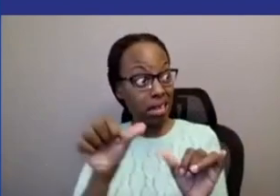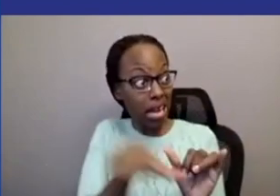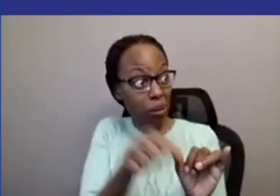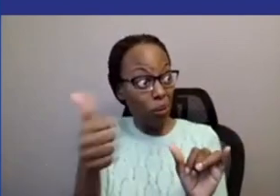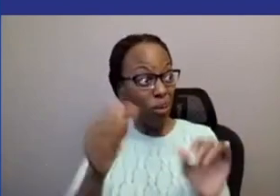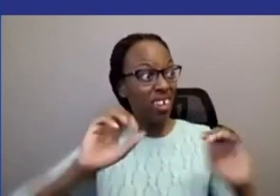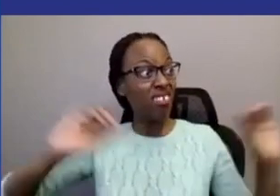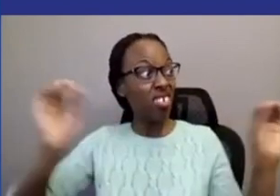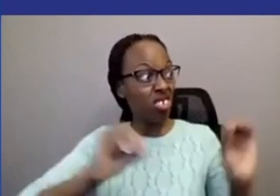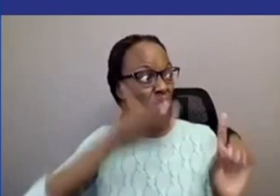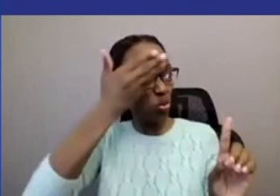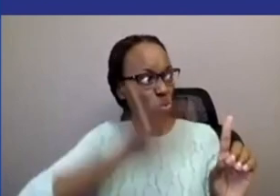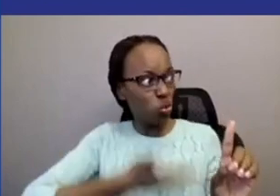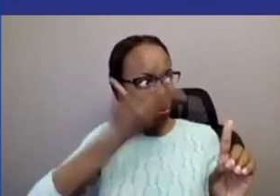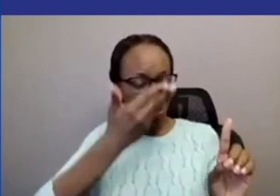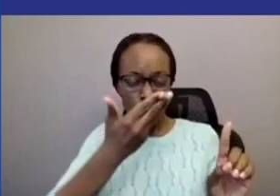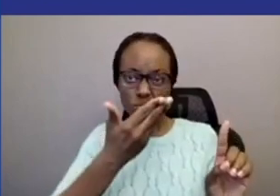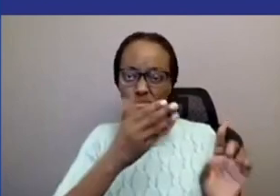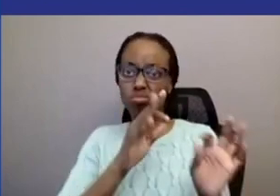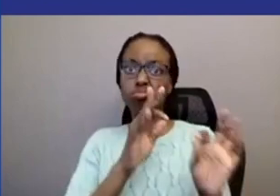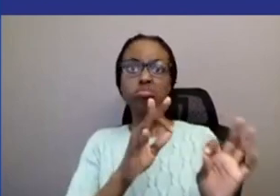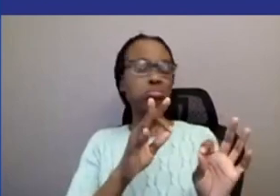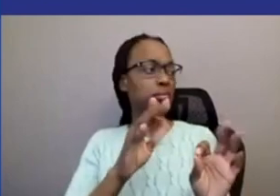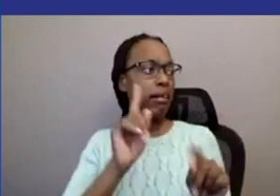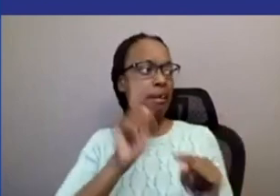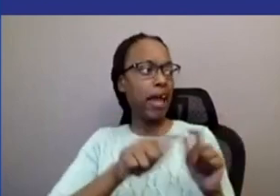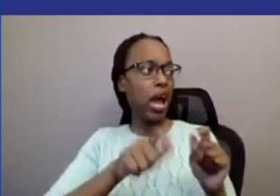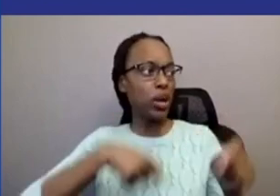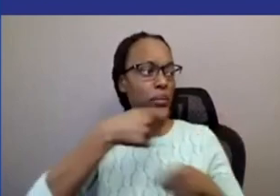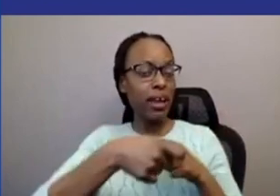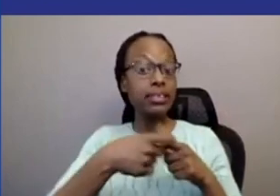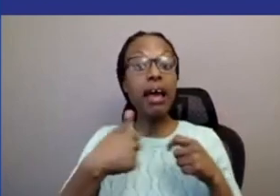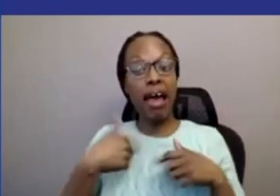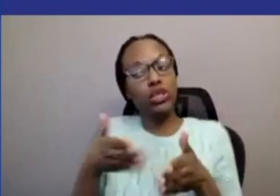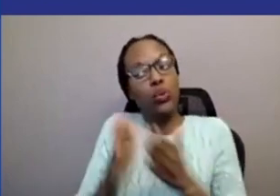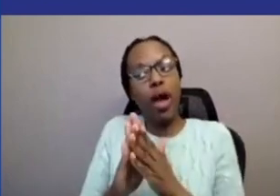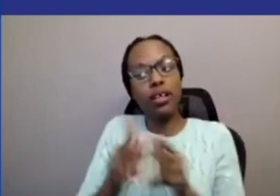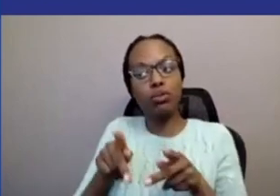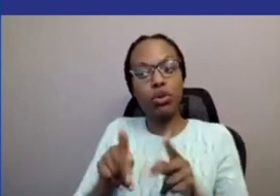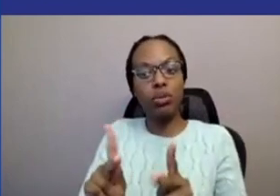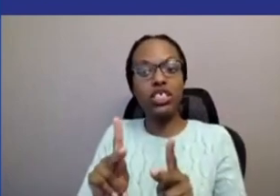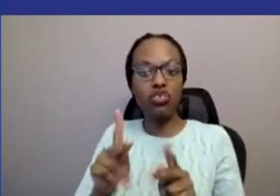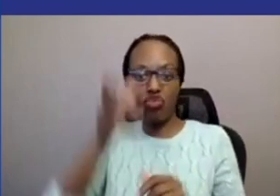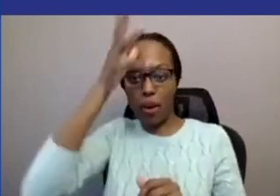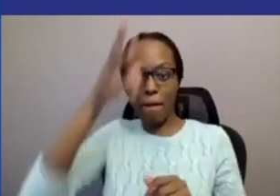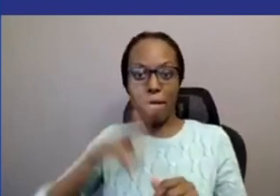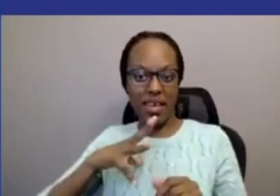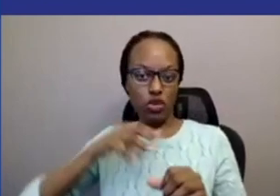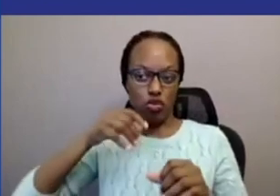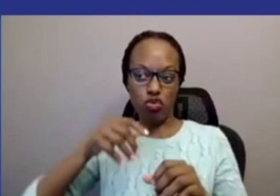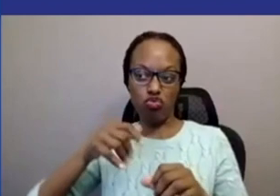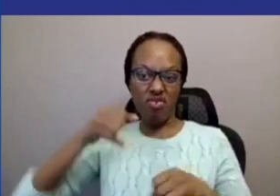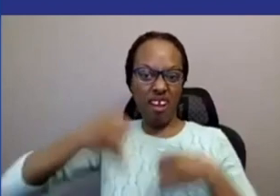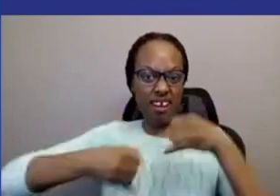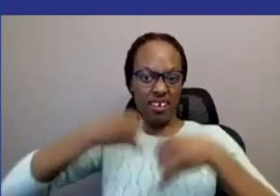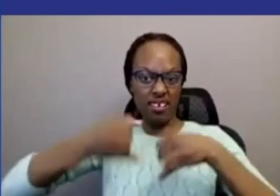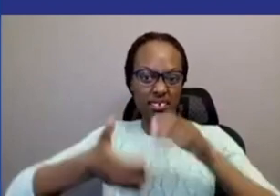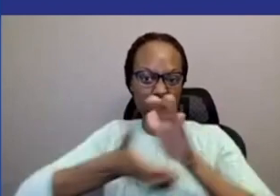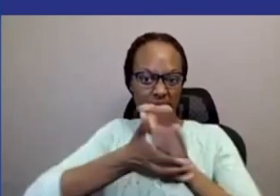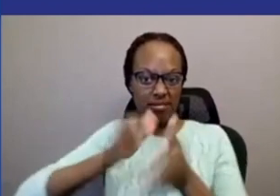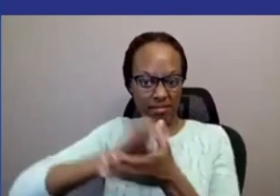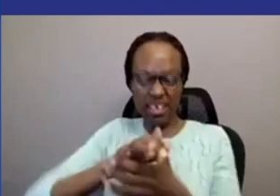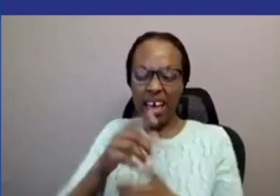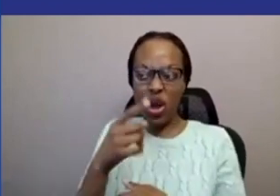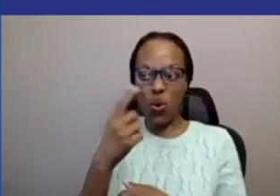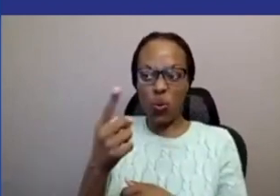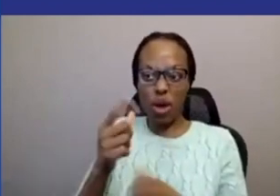amazing thing. I had to ask for permission to put men in high heel shoes at one of the performances. These are the times we're living in. I'm like, I'm